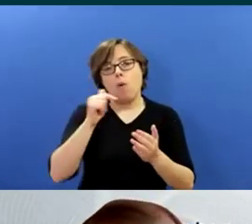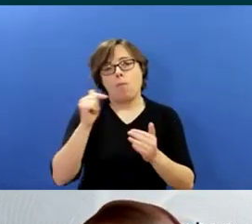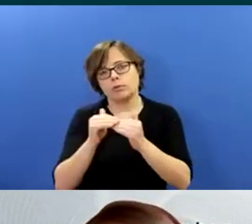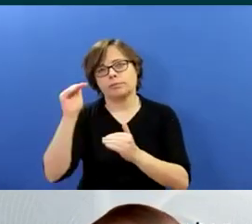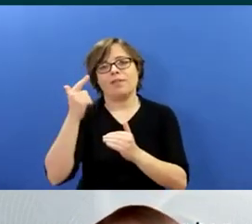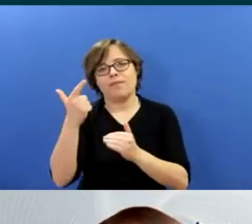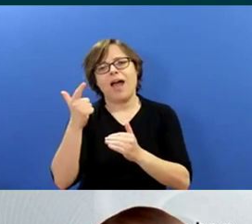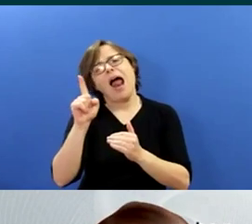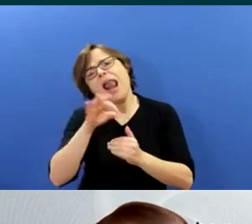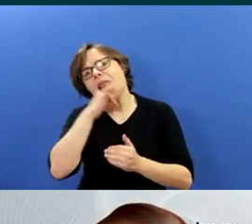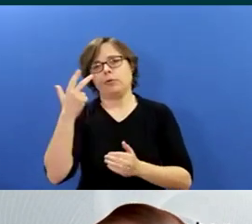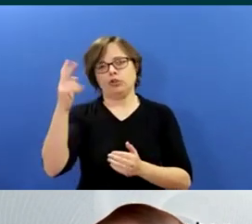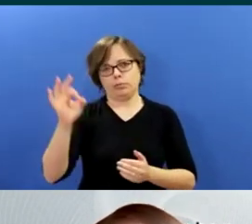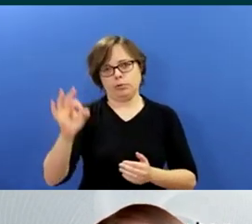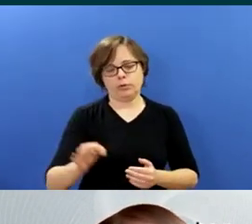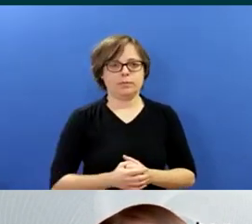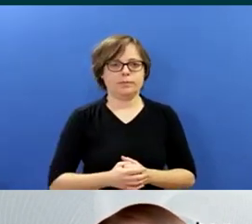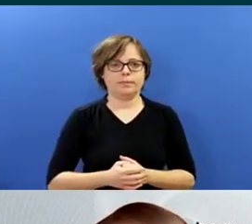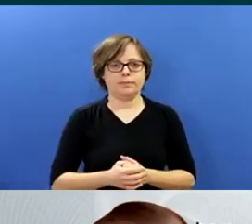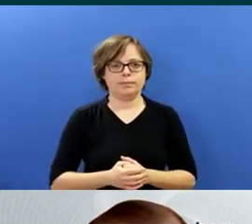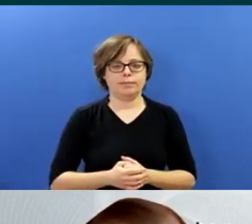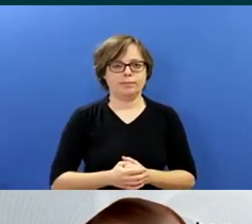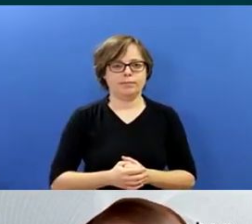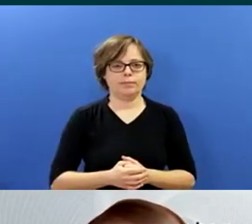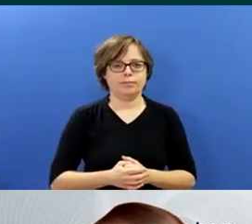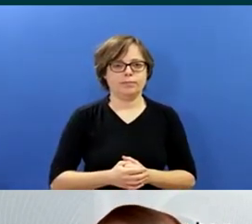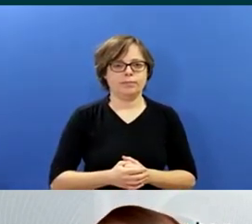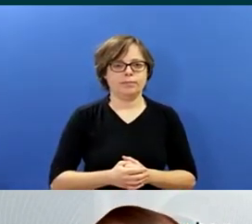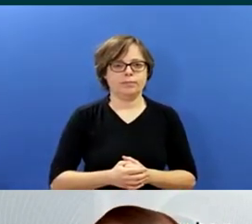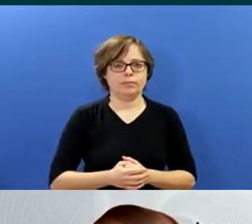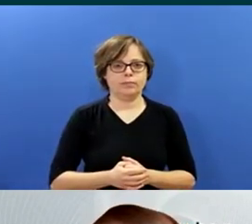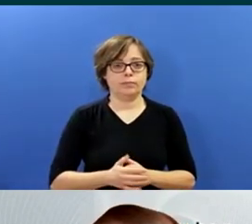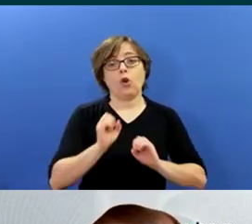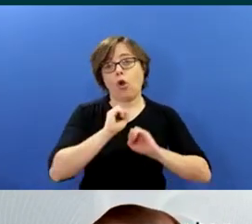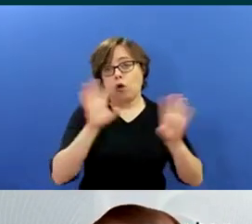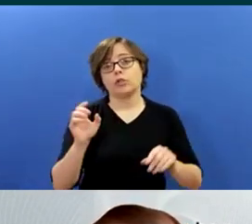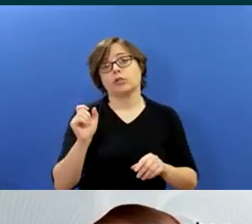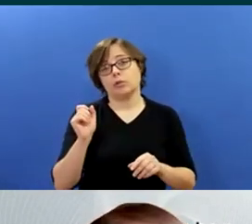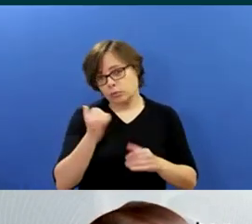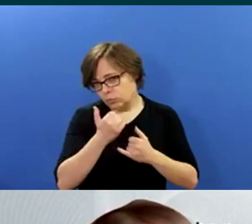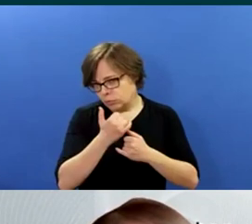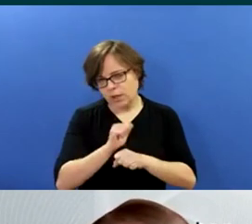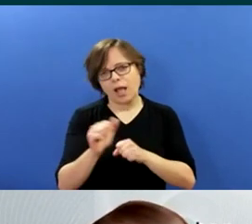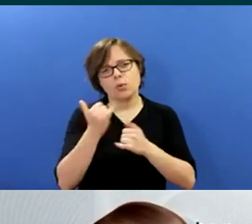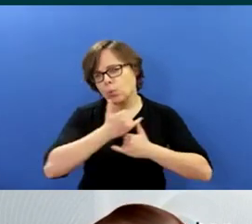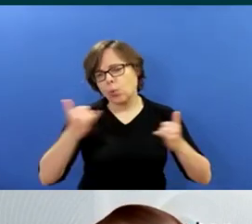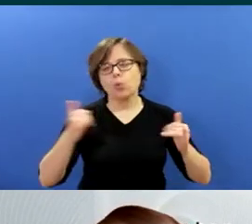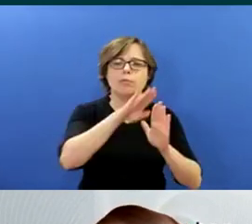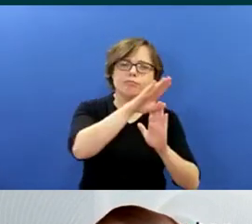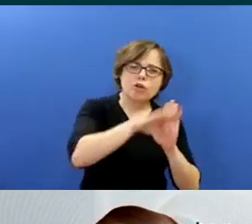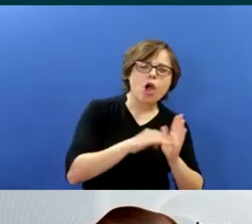there are funding programs, there are advisory services, but these do not appear to be sufficient. So